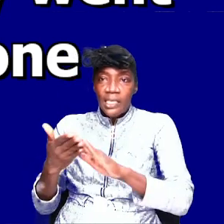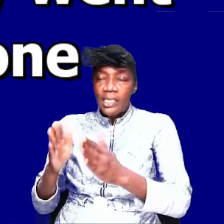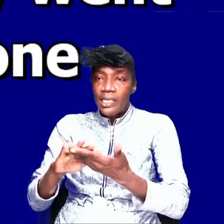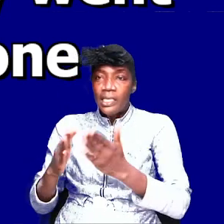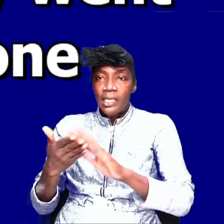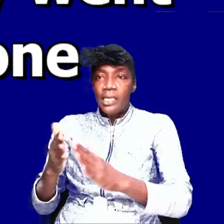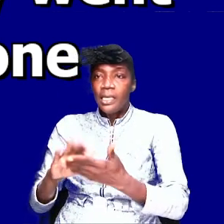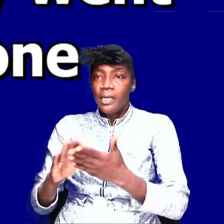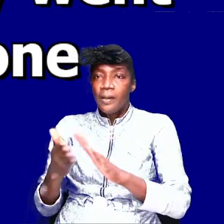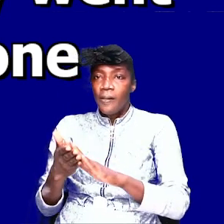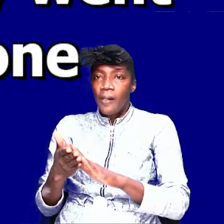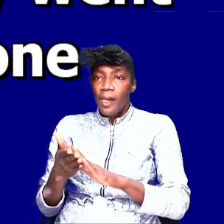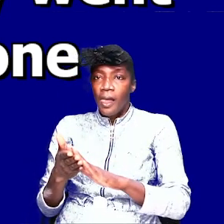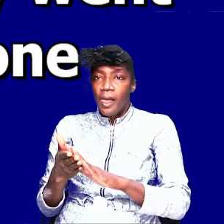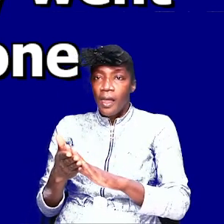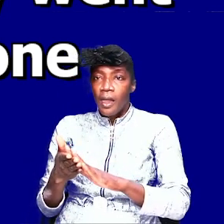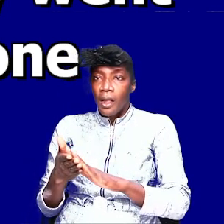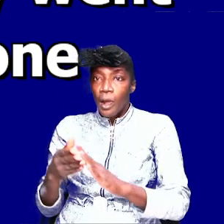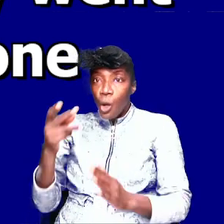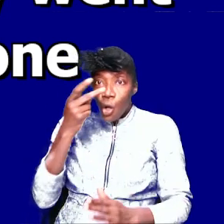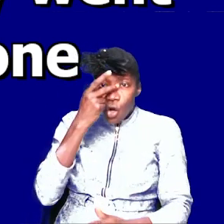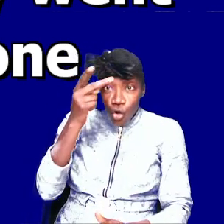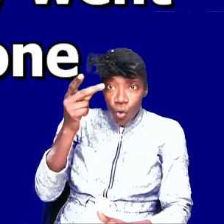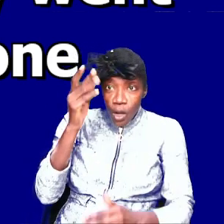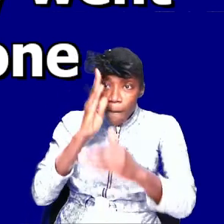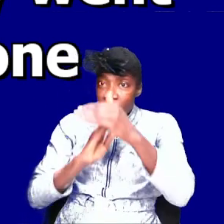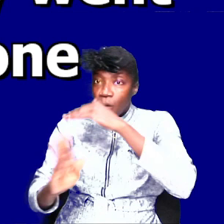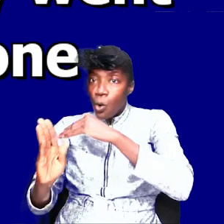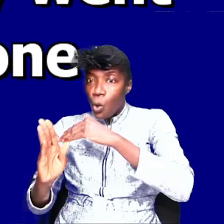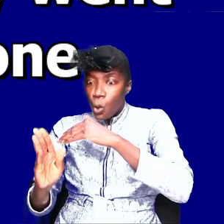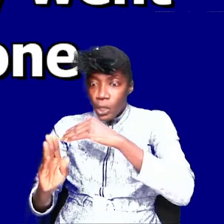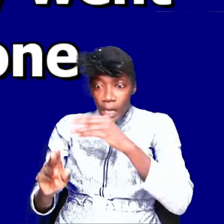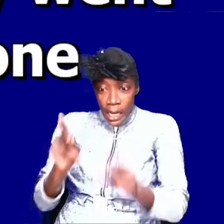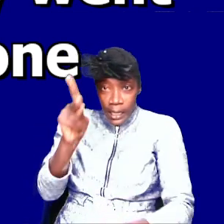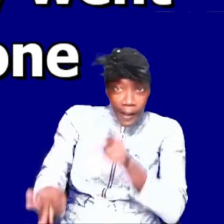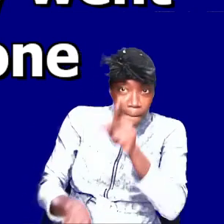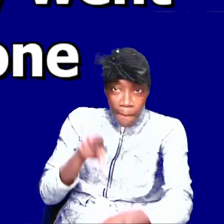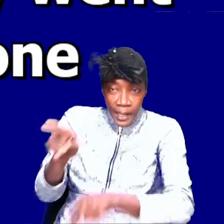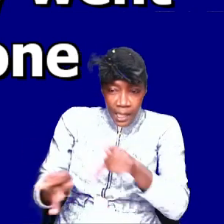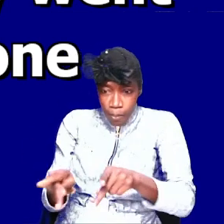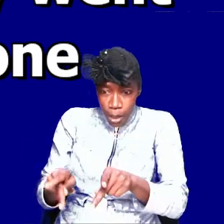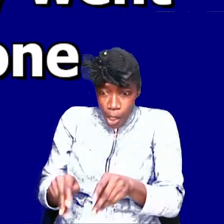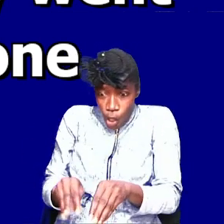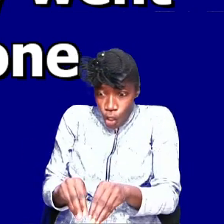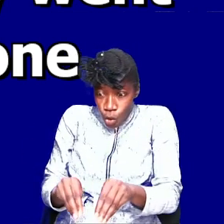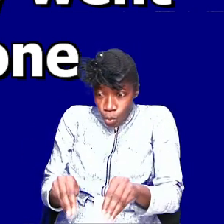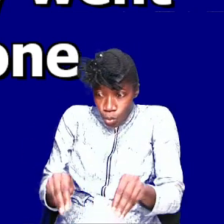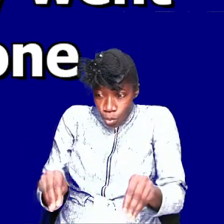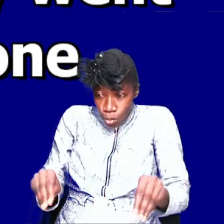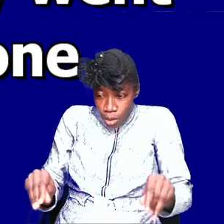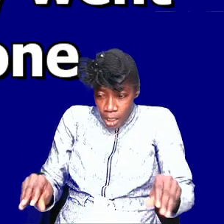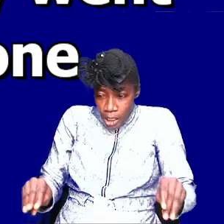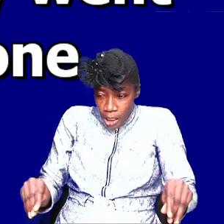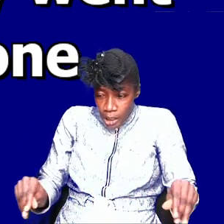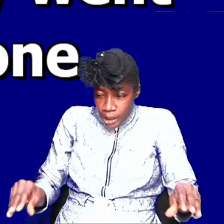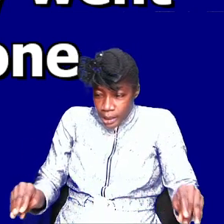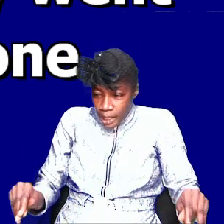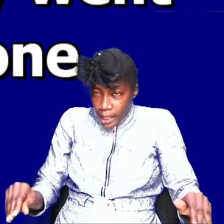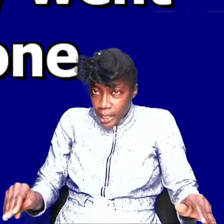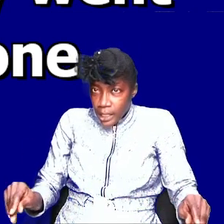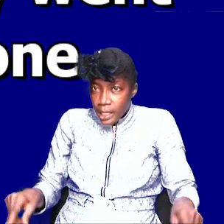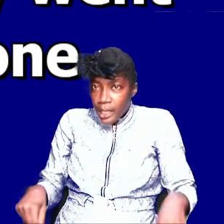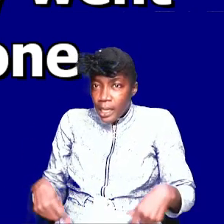Gibeah of Benjamin, look and behold the multitude melted away, and they went